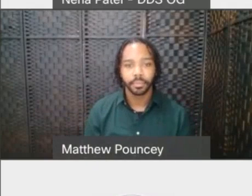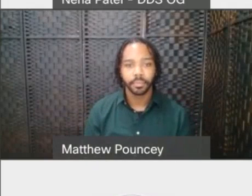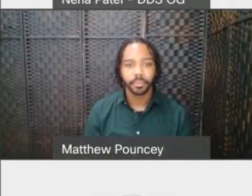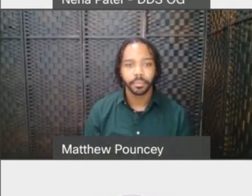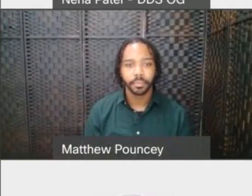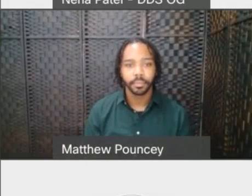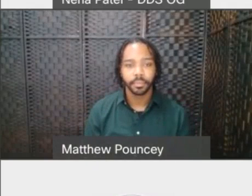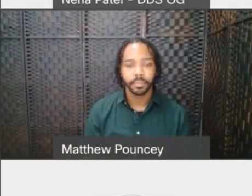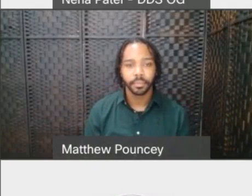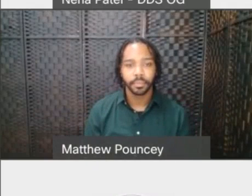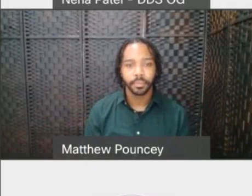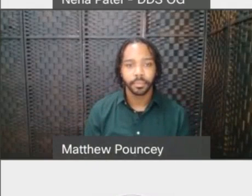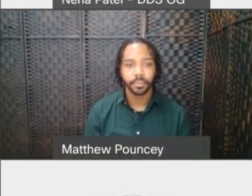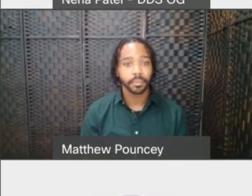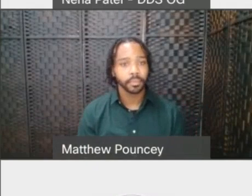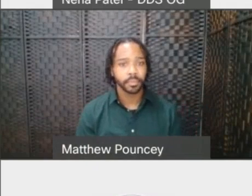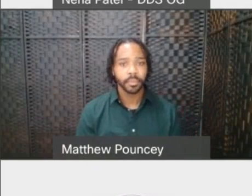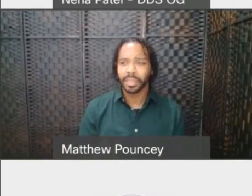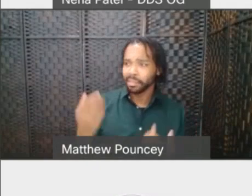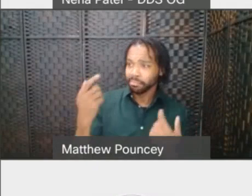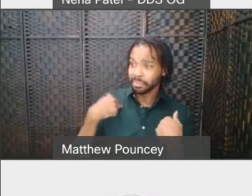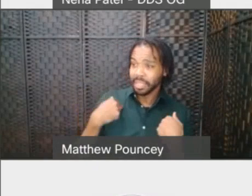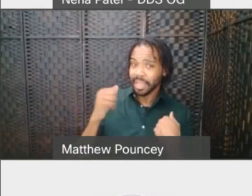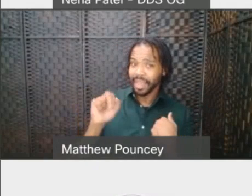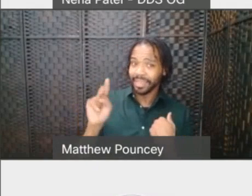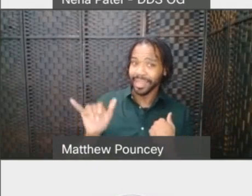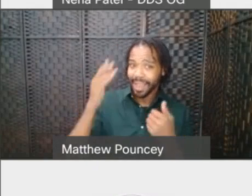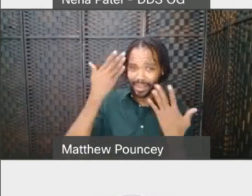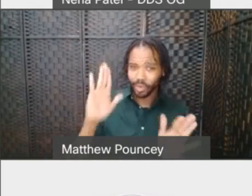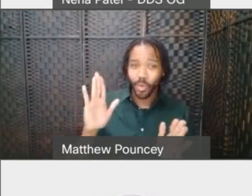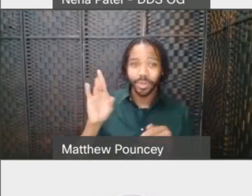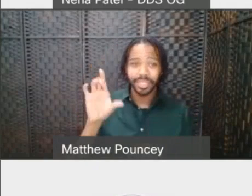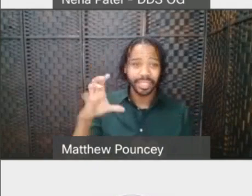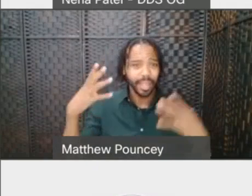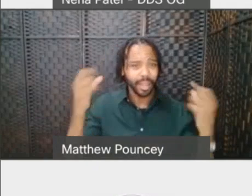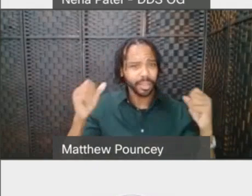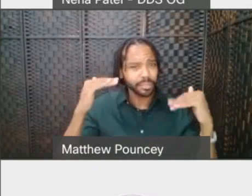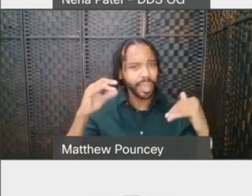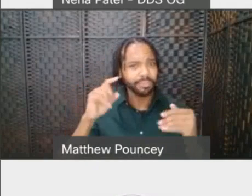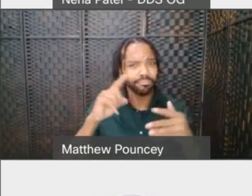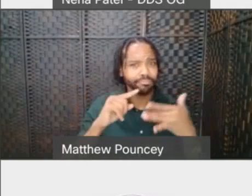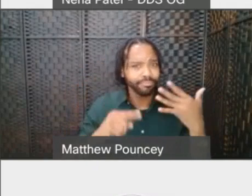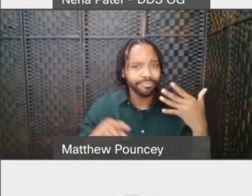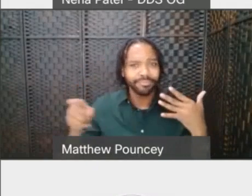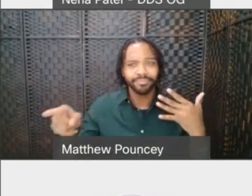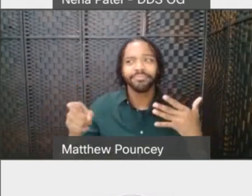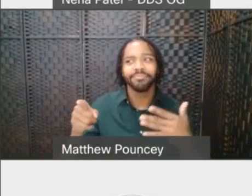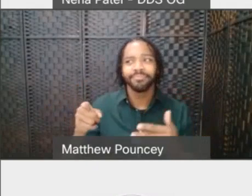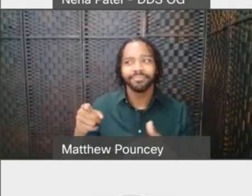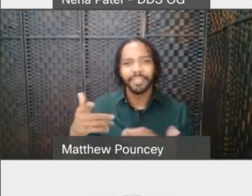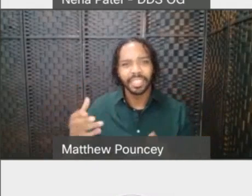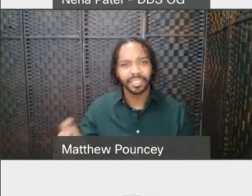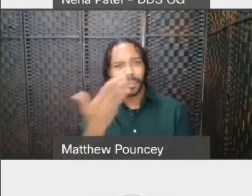I don't know that DC Health is expecting providers to verify that employees have submitted something to DC